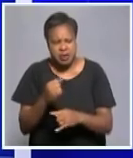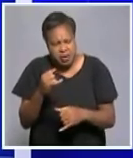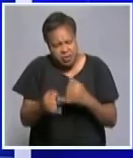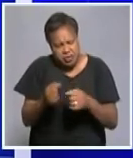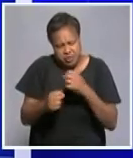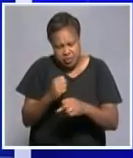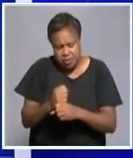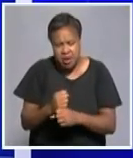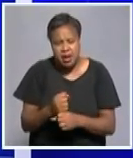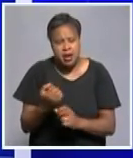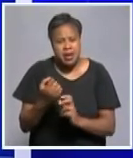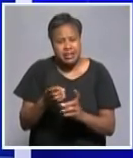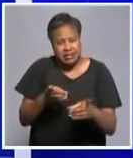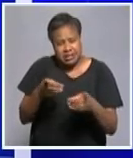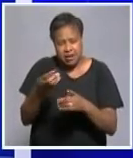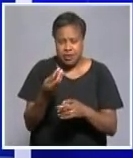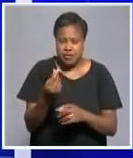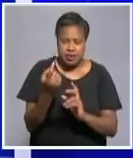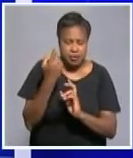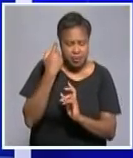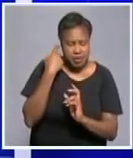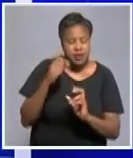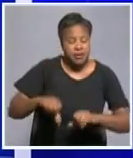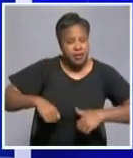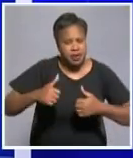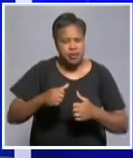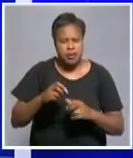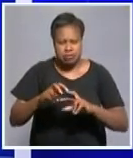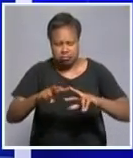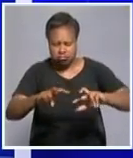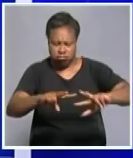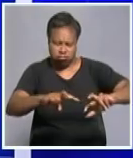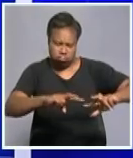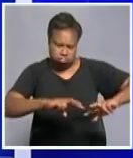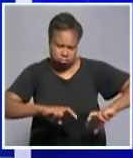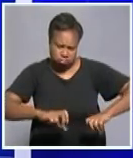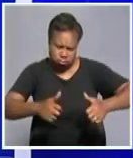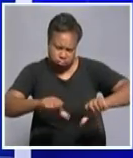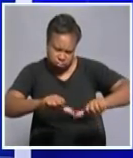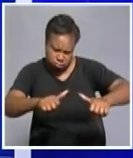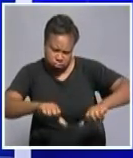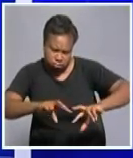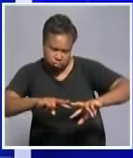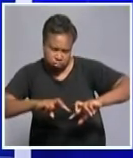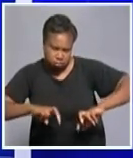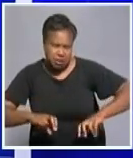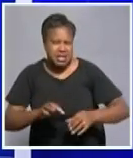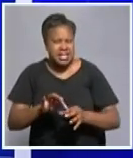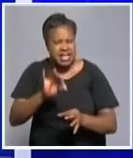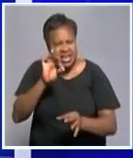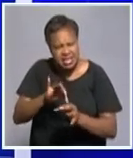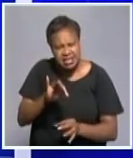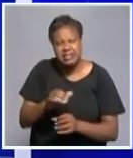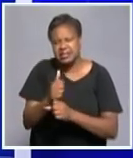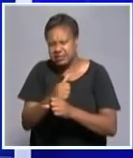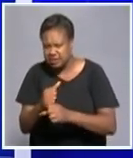finance director of our ministry made an assessment, and for all the teas that we are saving, including those special